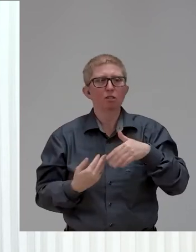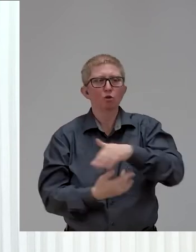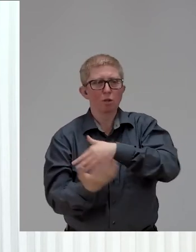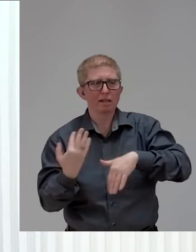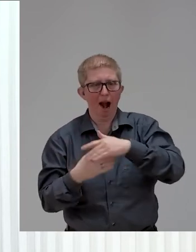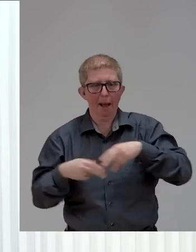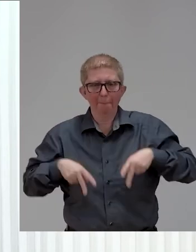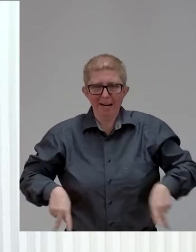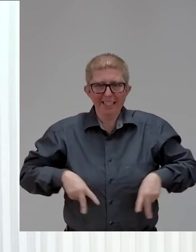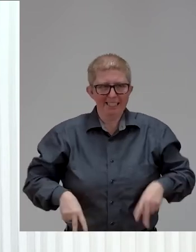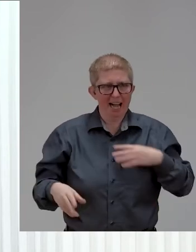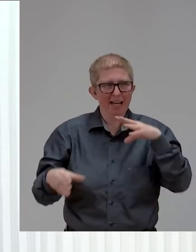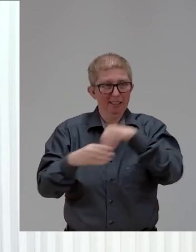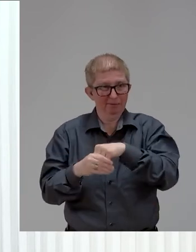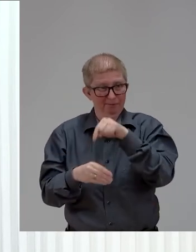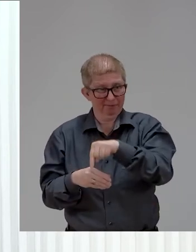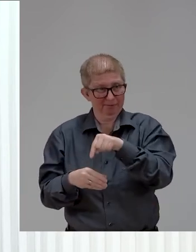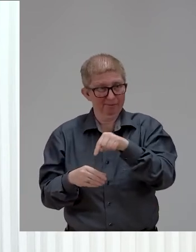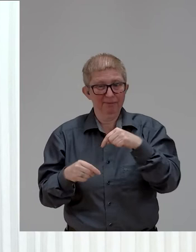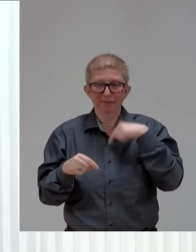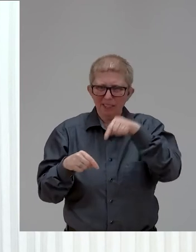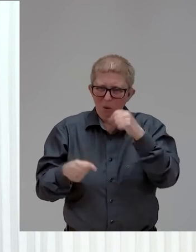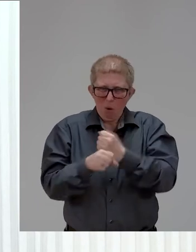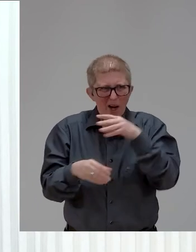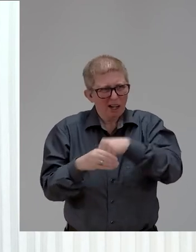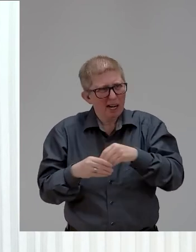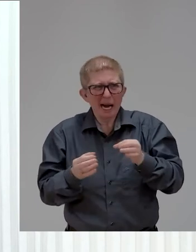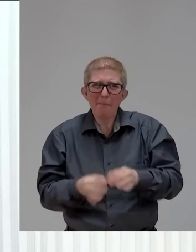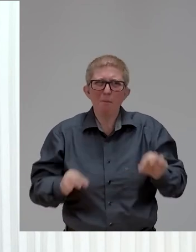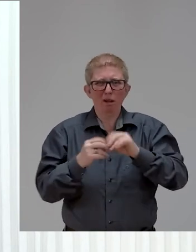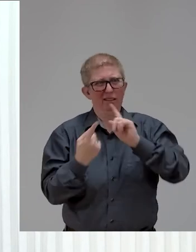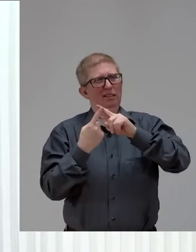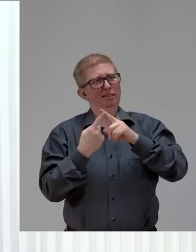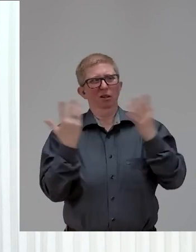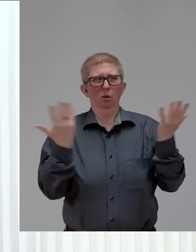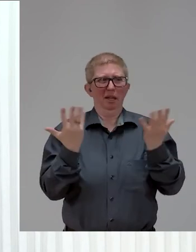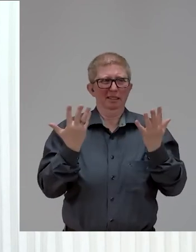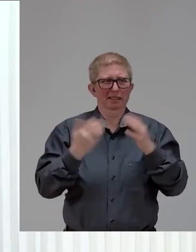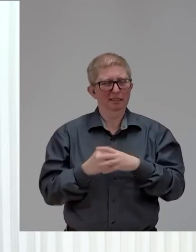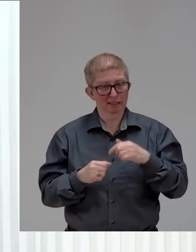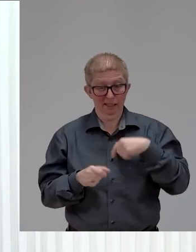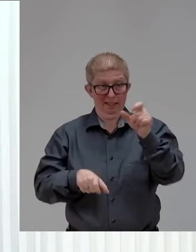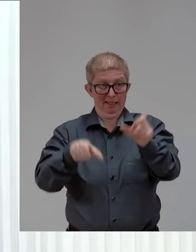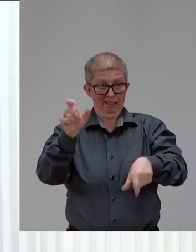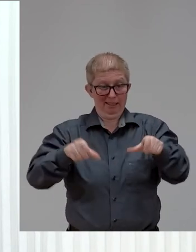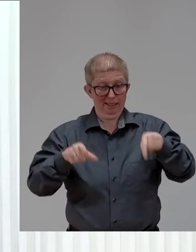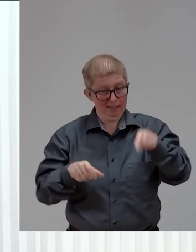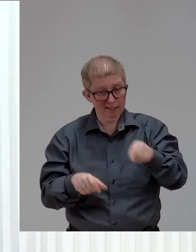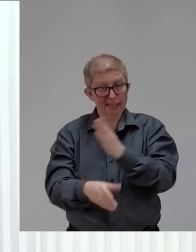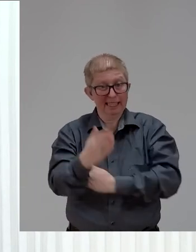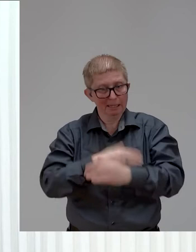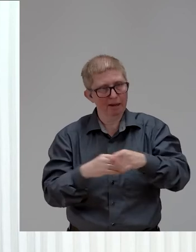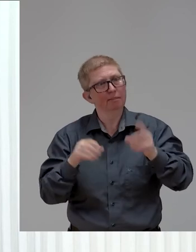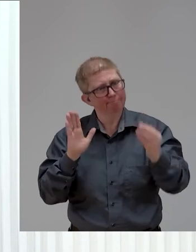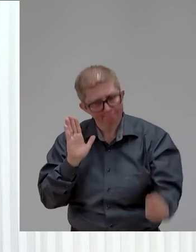a minister was passing the first comprehensive disabilities law, which expanded the disabilities officially recognized in Egypt